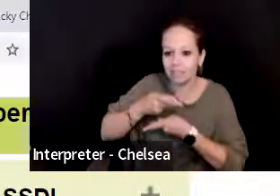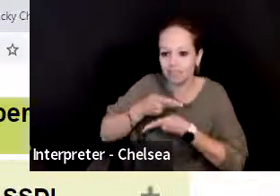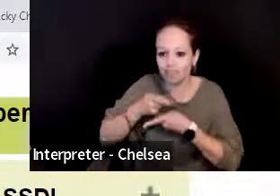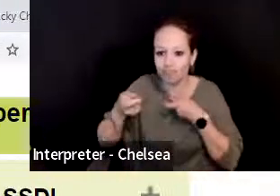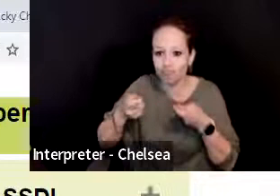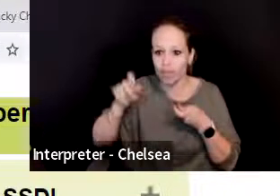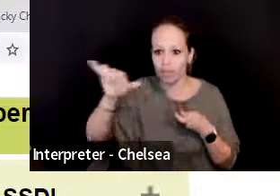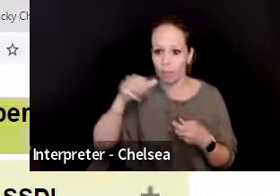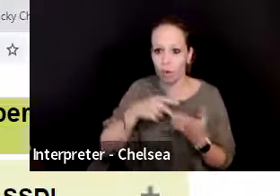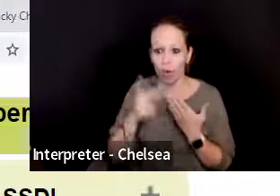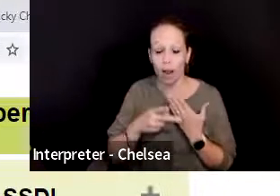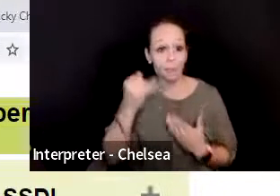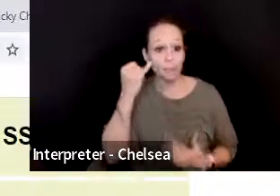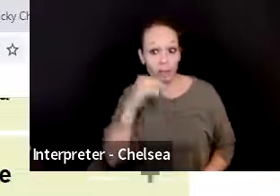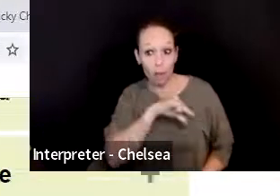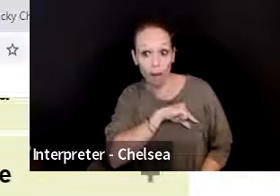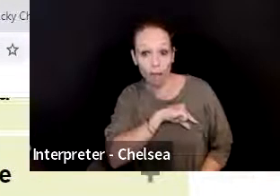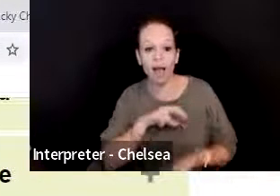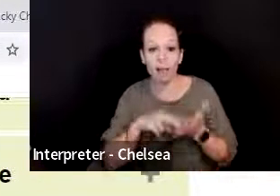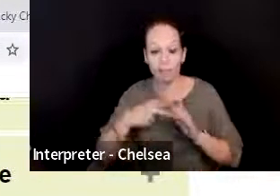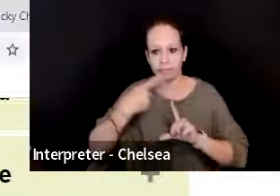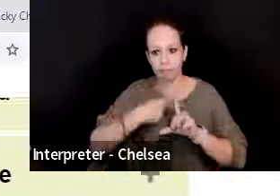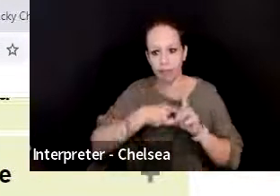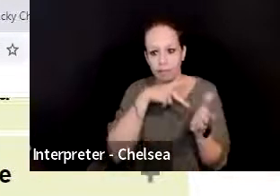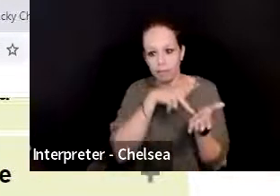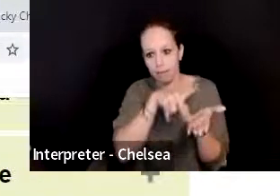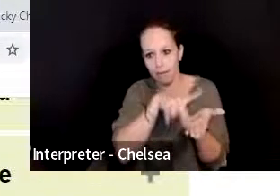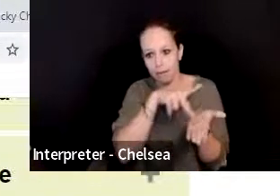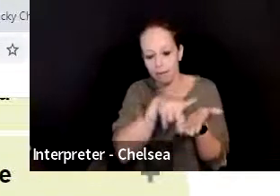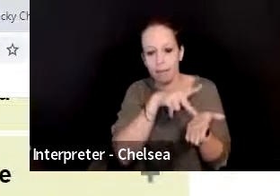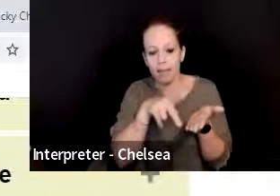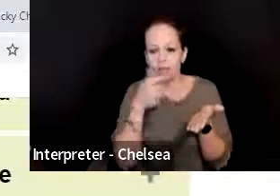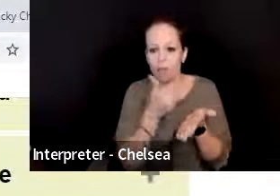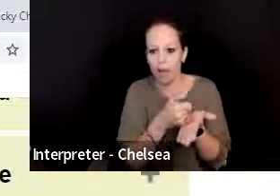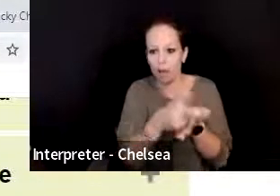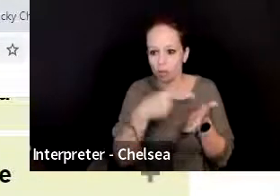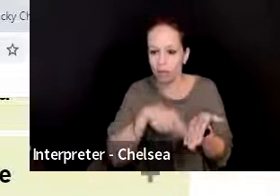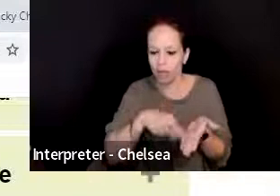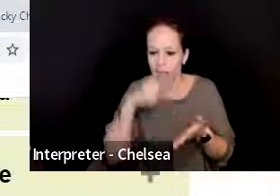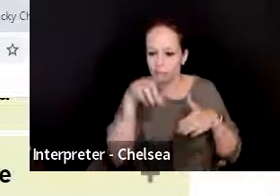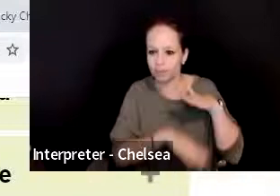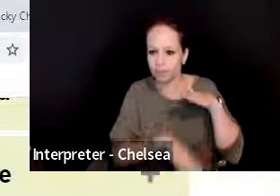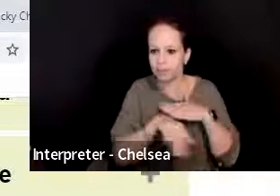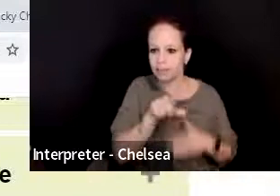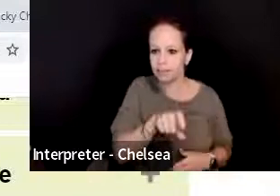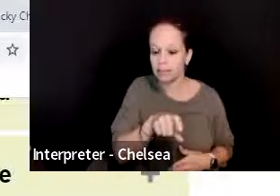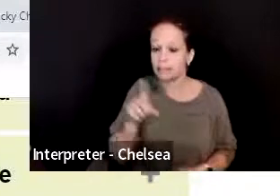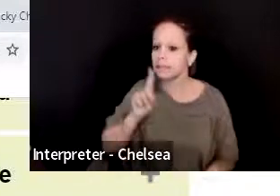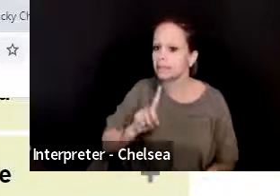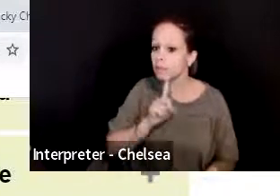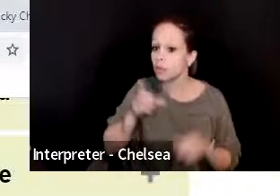you qualify for SSI, you get monthly payments to help you pay for your basic needs. A person who is single can get up